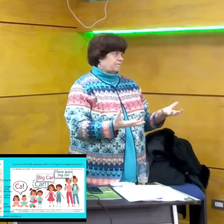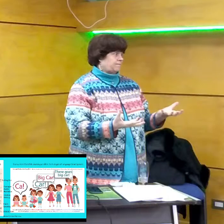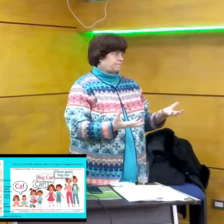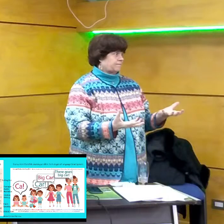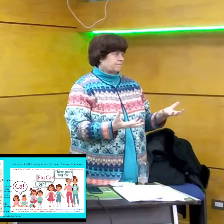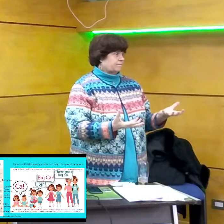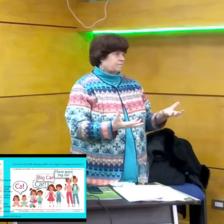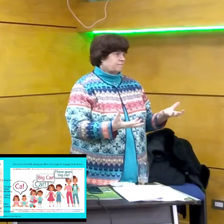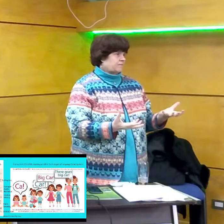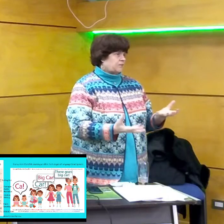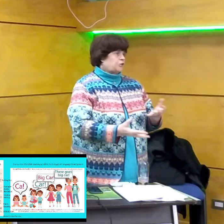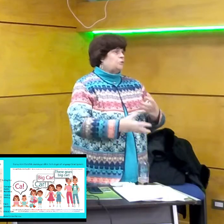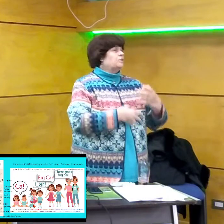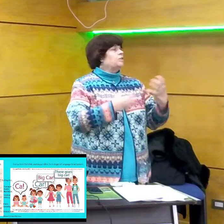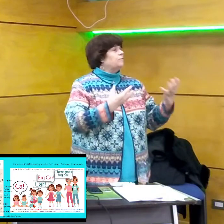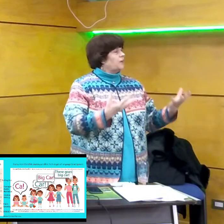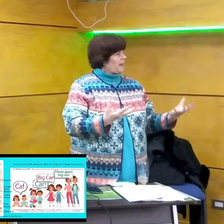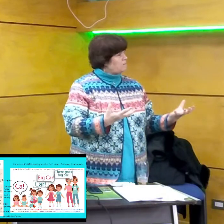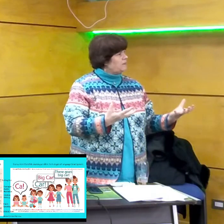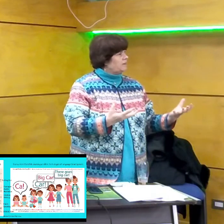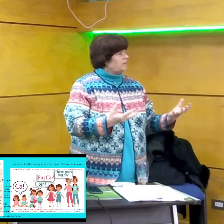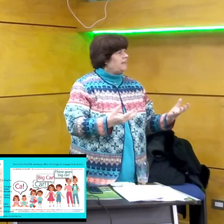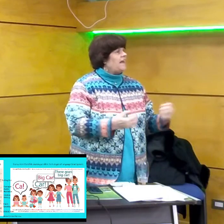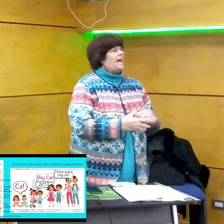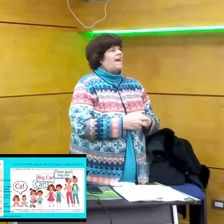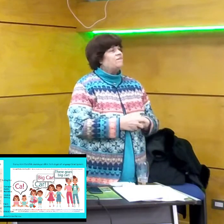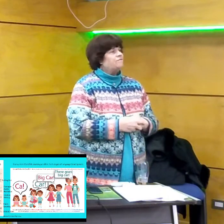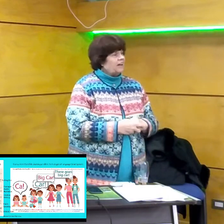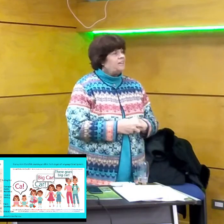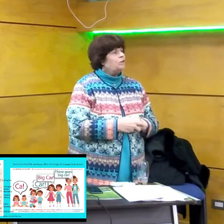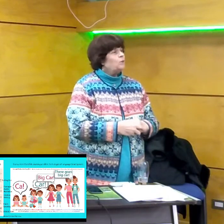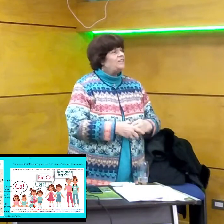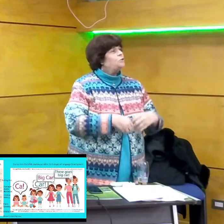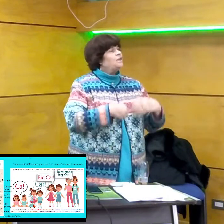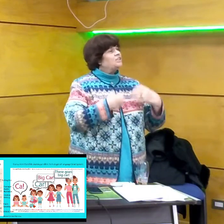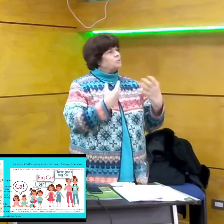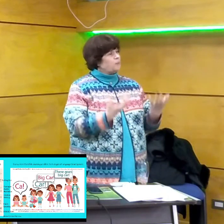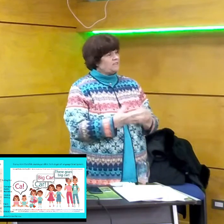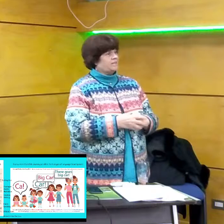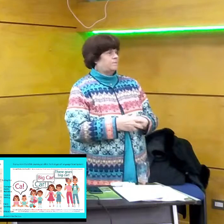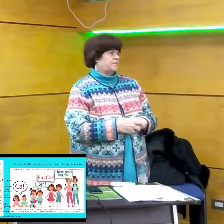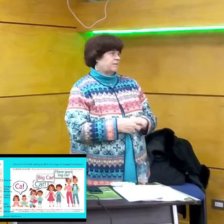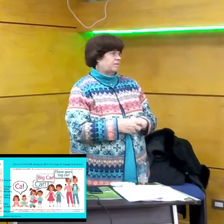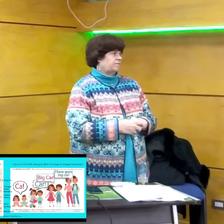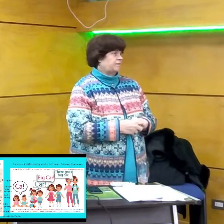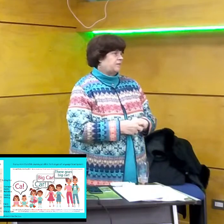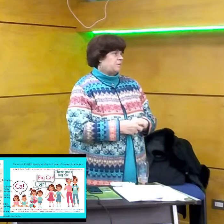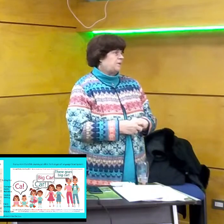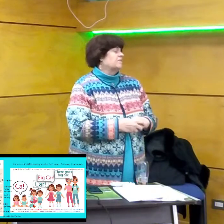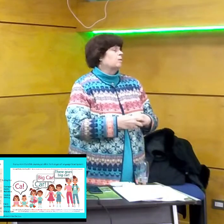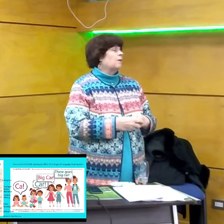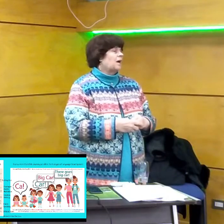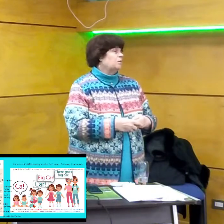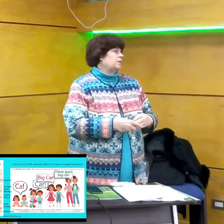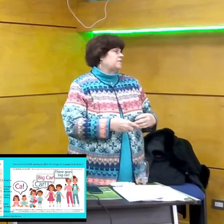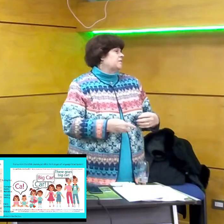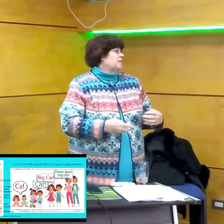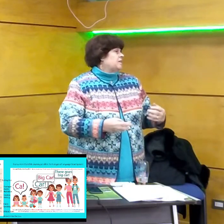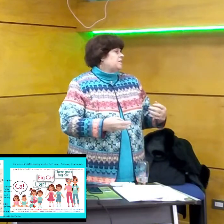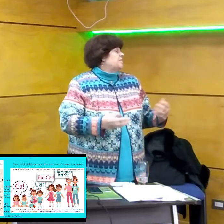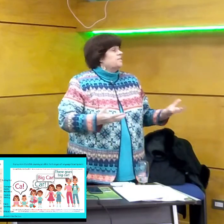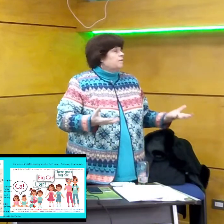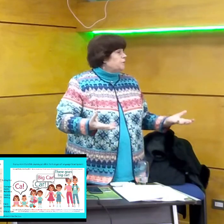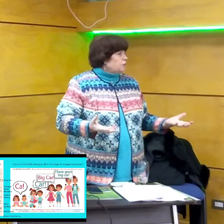language, choosing the vocabulary, and finding a way to express themselves. Because our motto